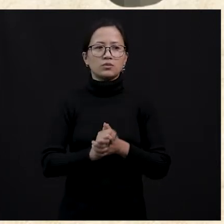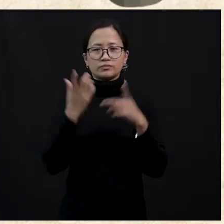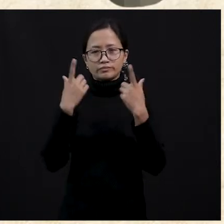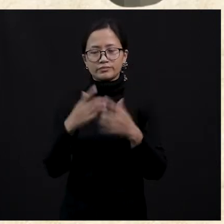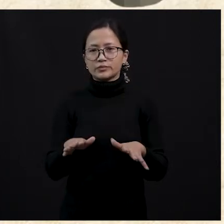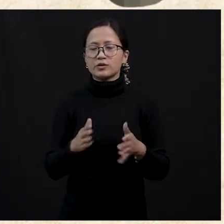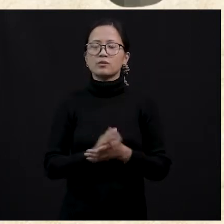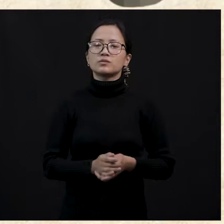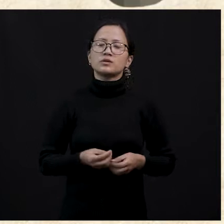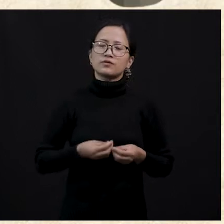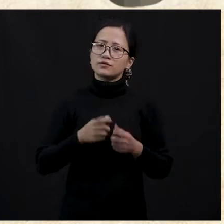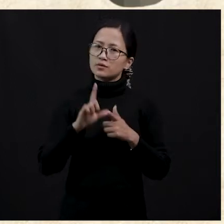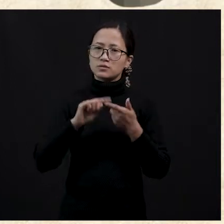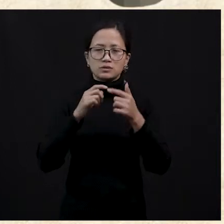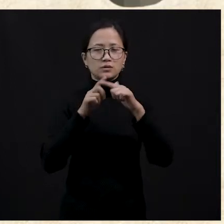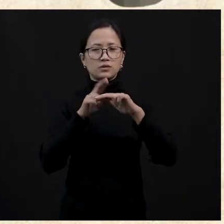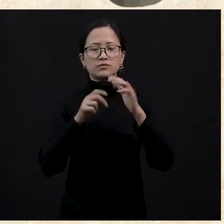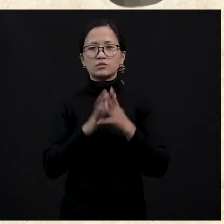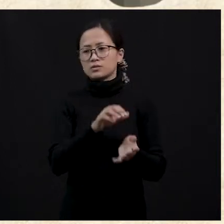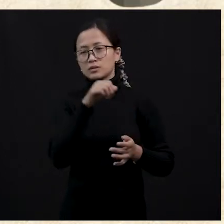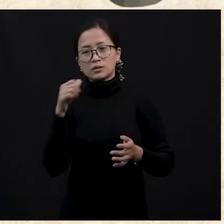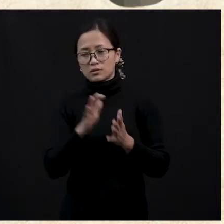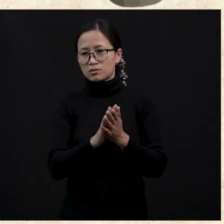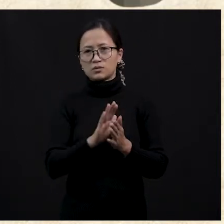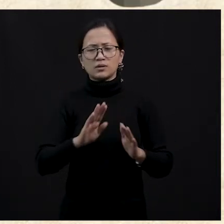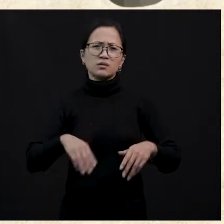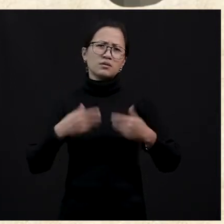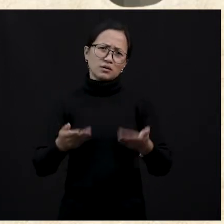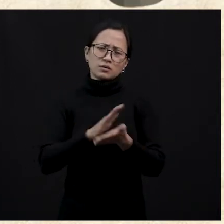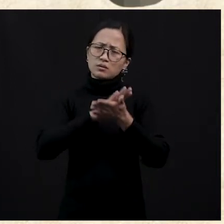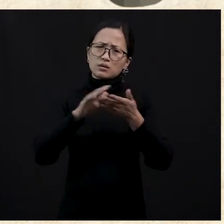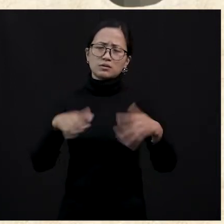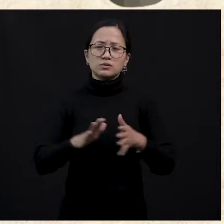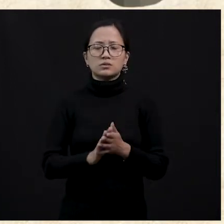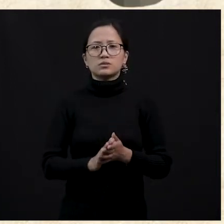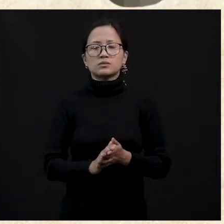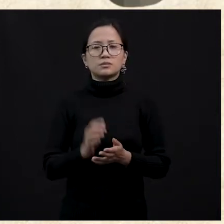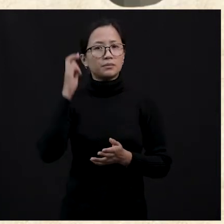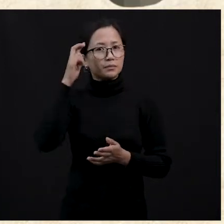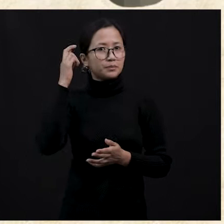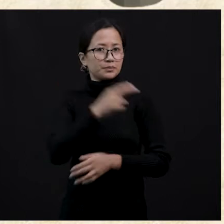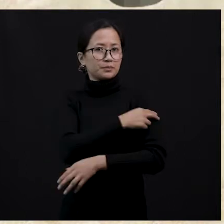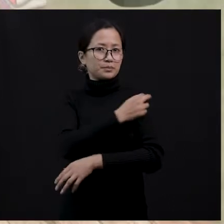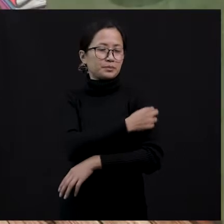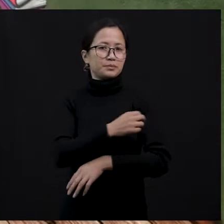happen to him? Is he going to end up like his brother and end up in a mental hospital?